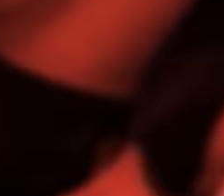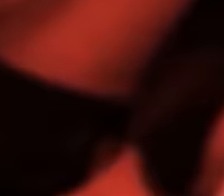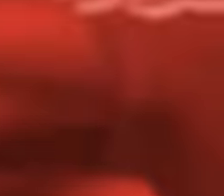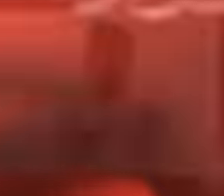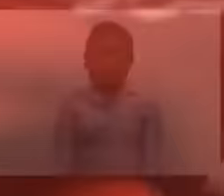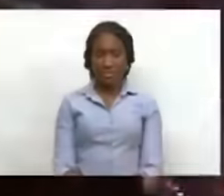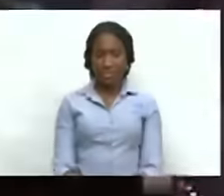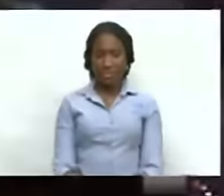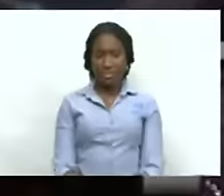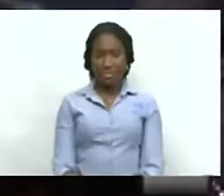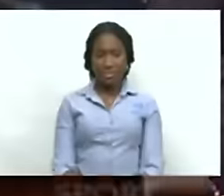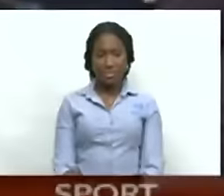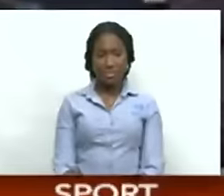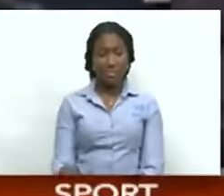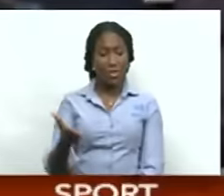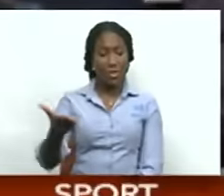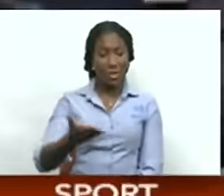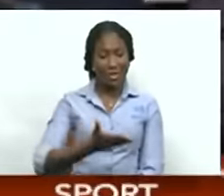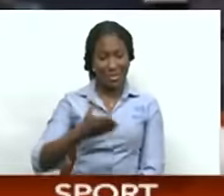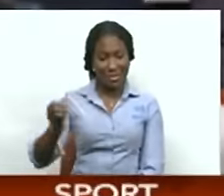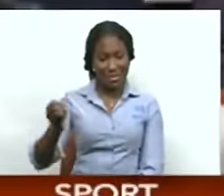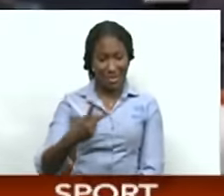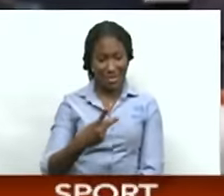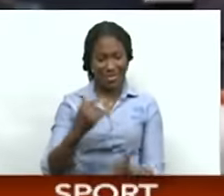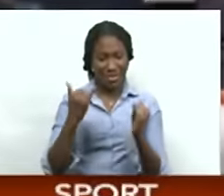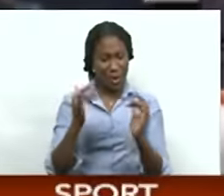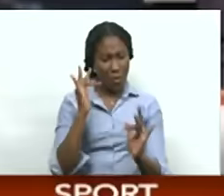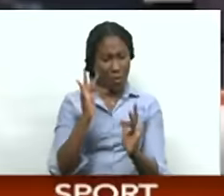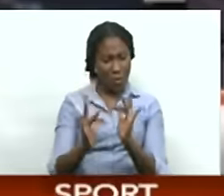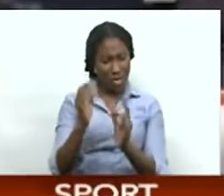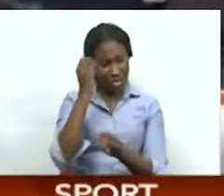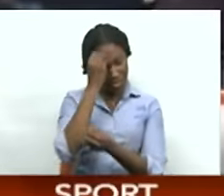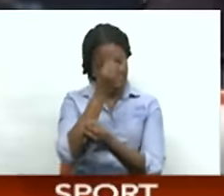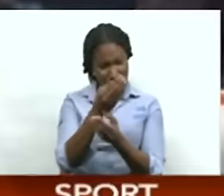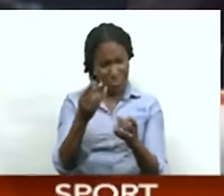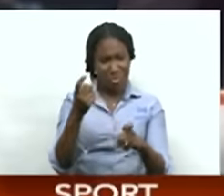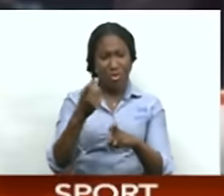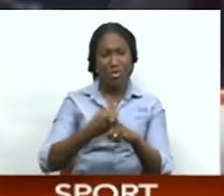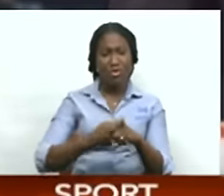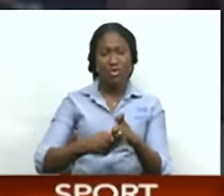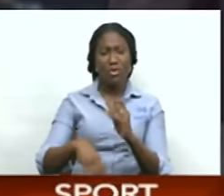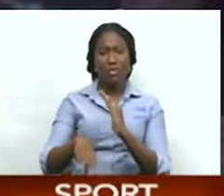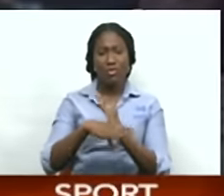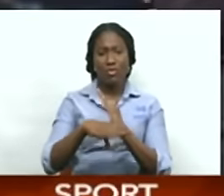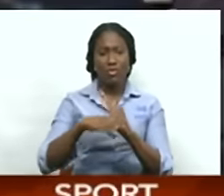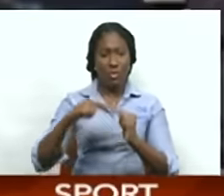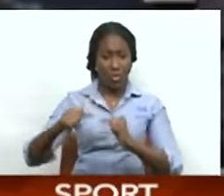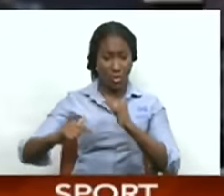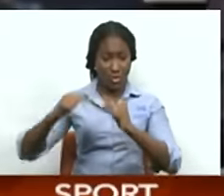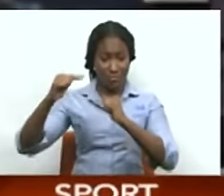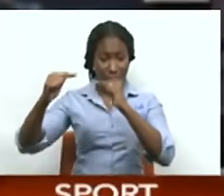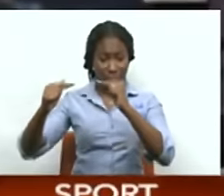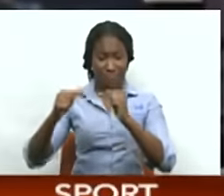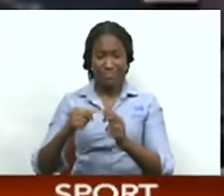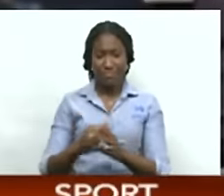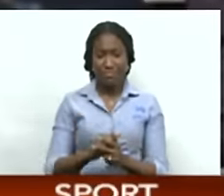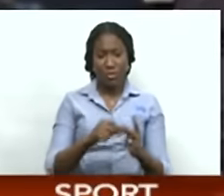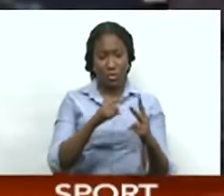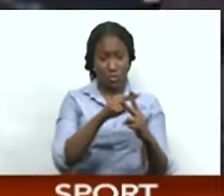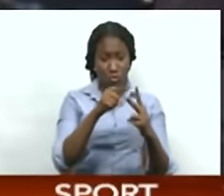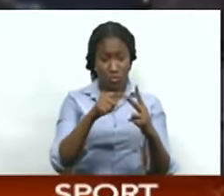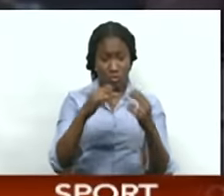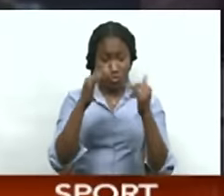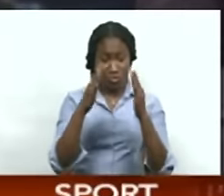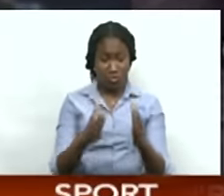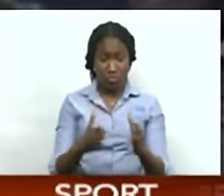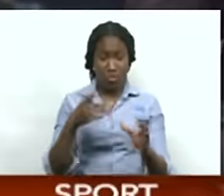Welcome back. Just a quick update from TTPFL action to get us started. Real Gil and Andre Etienne scored on either side of the half as